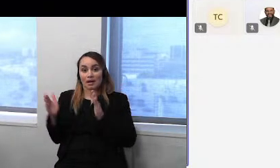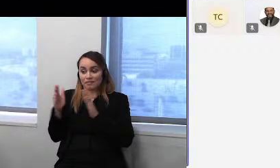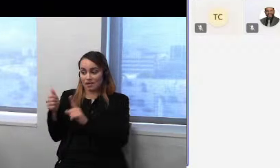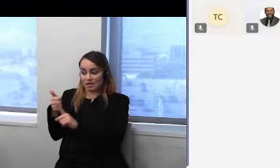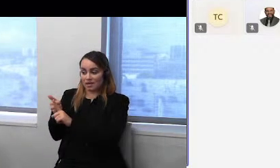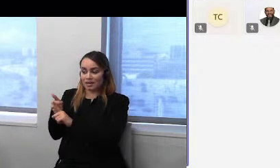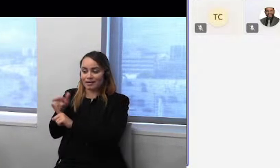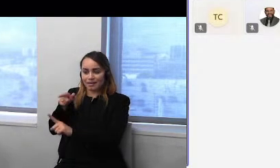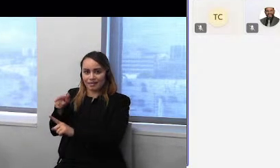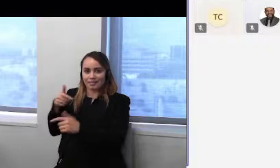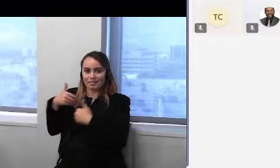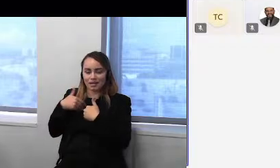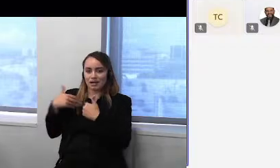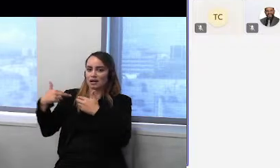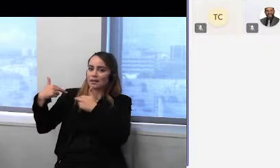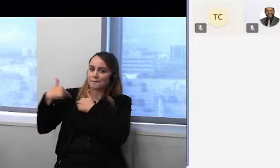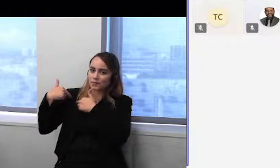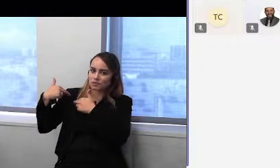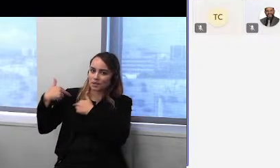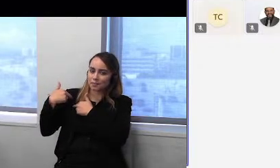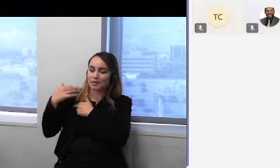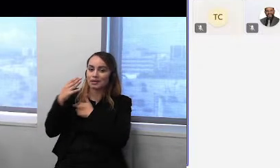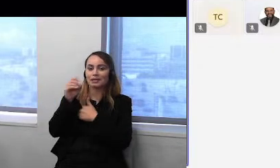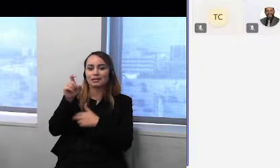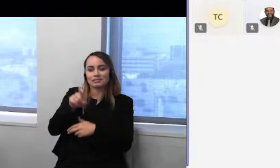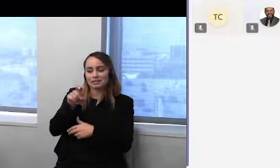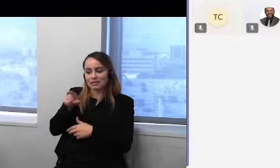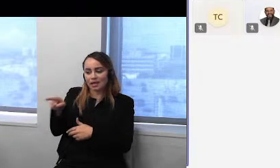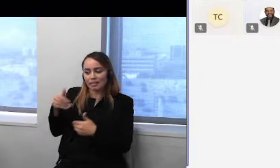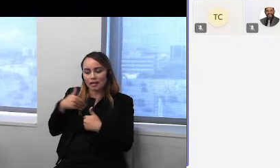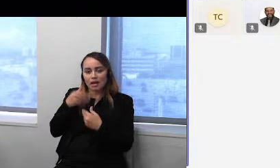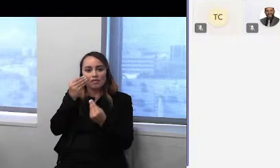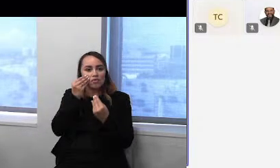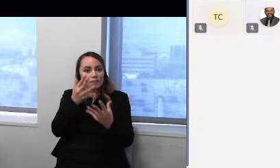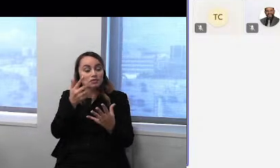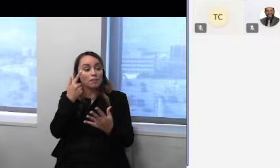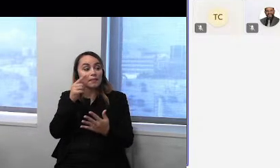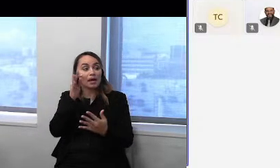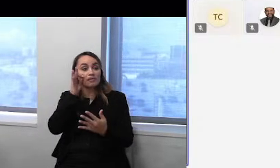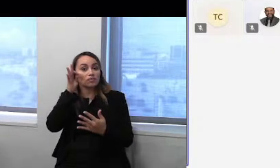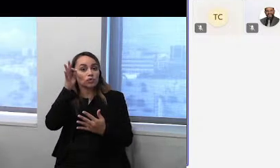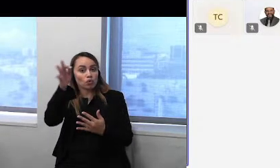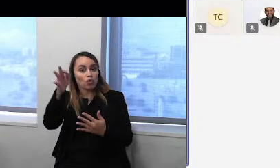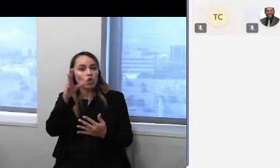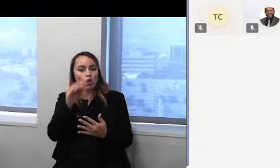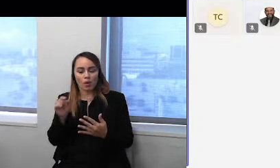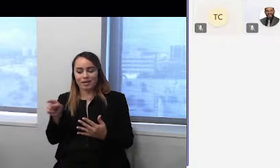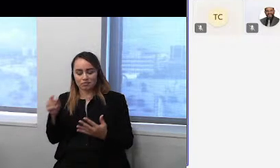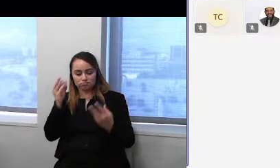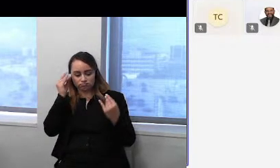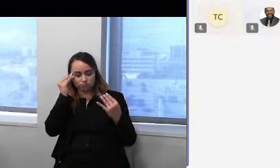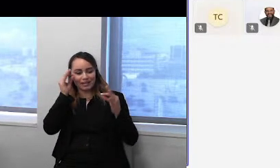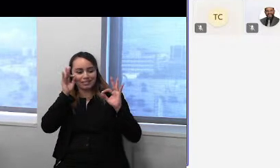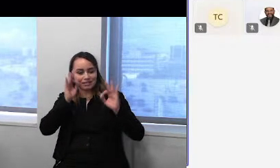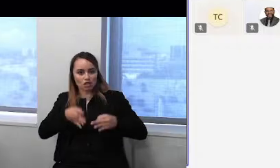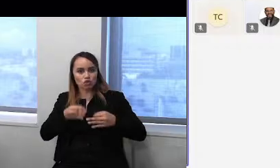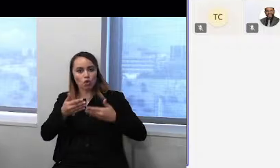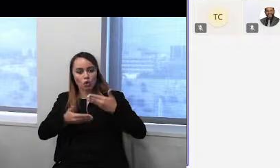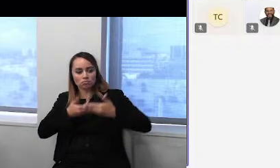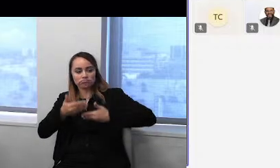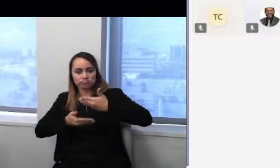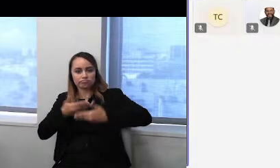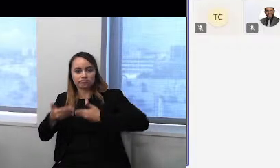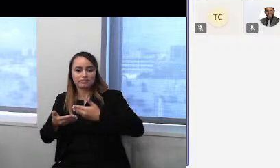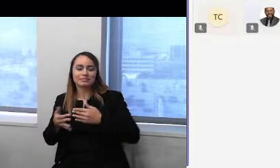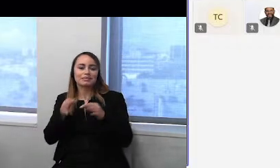the underlying assumptions for that potential future, and then make decisions along the way. So that's a pretty general explanation of what planners